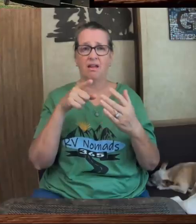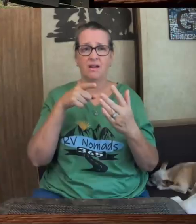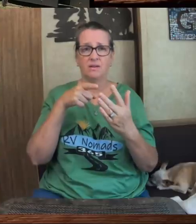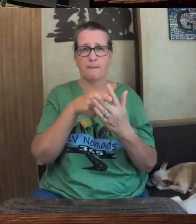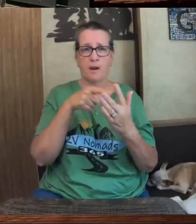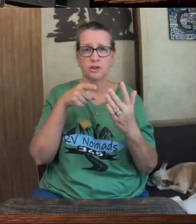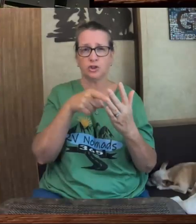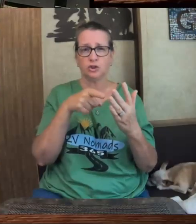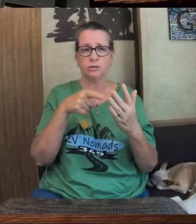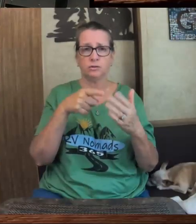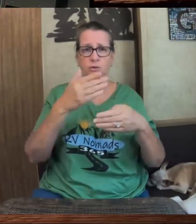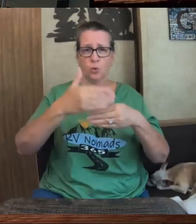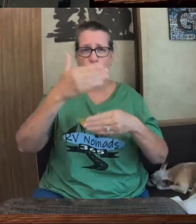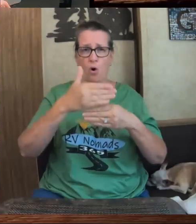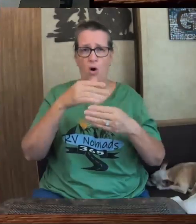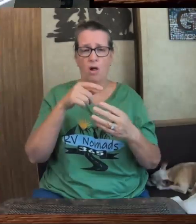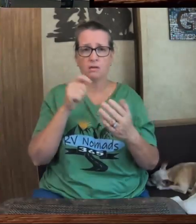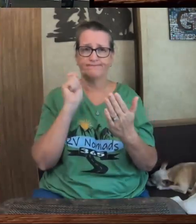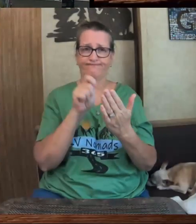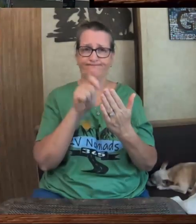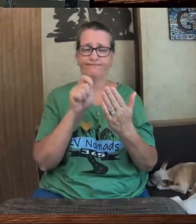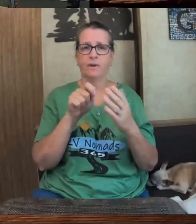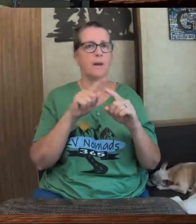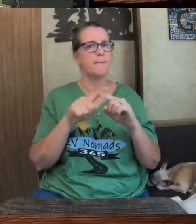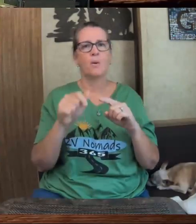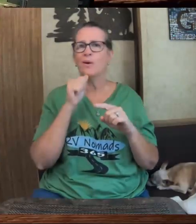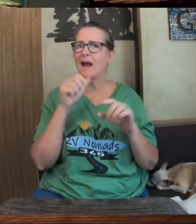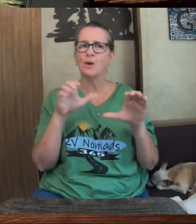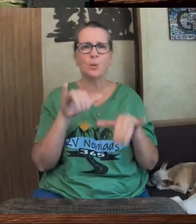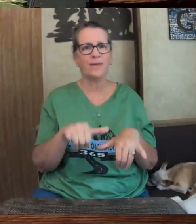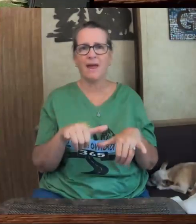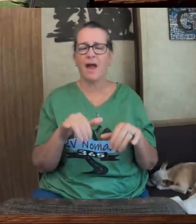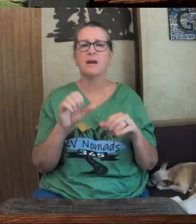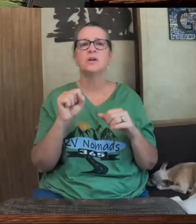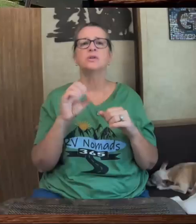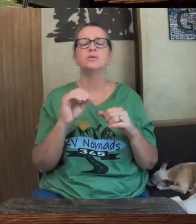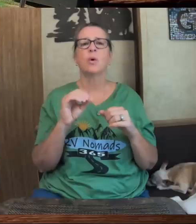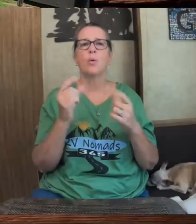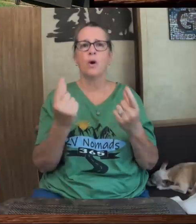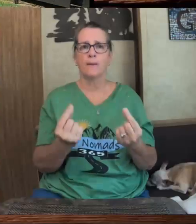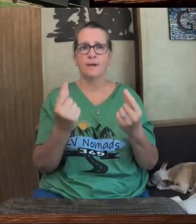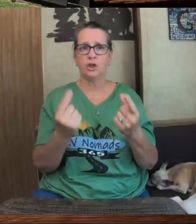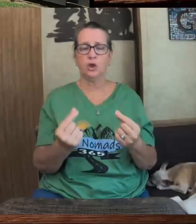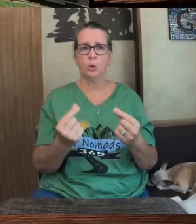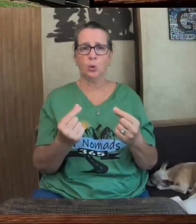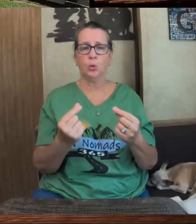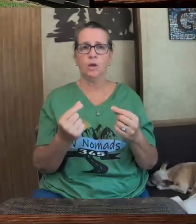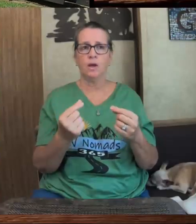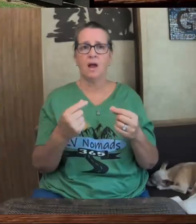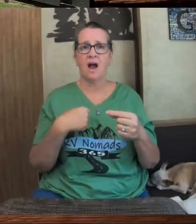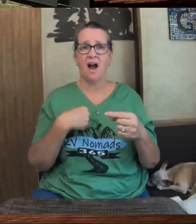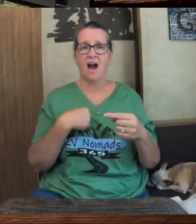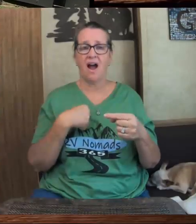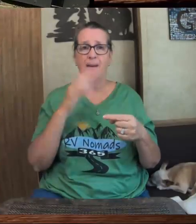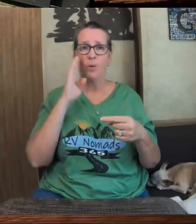with to make it easy when you're putting it in sheetrock. Obviously we're not putting it in sheetrock. So what we're going to do is